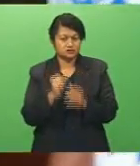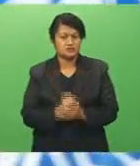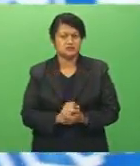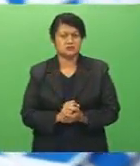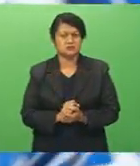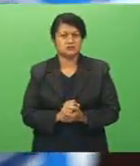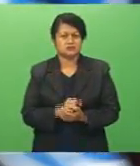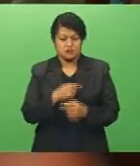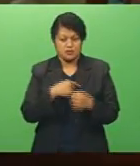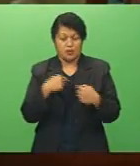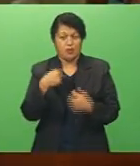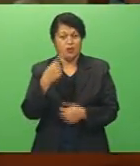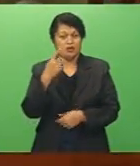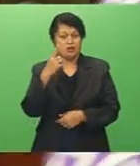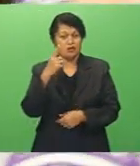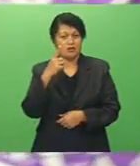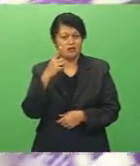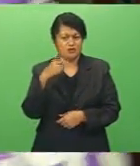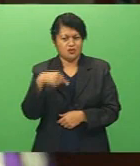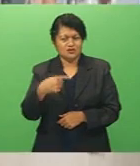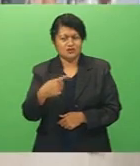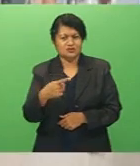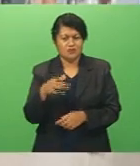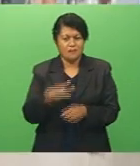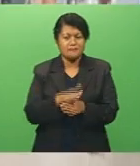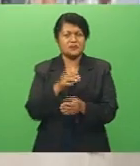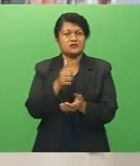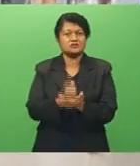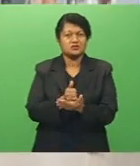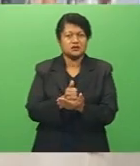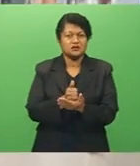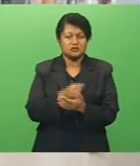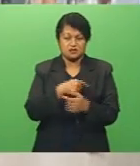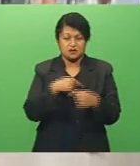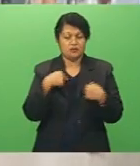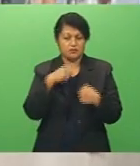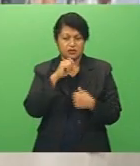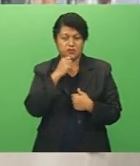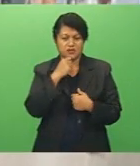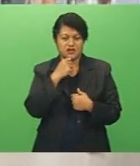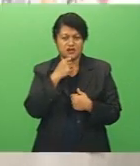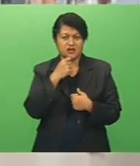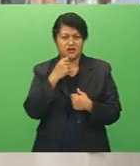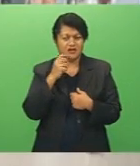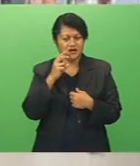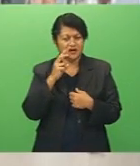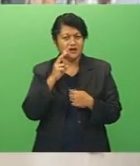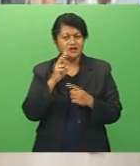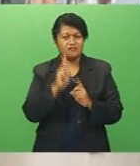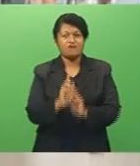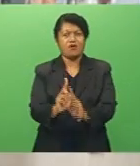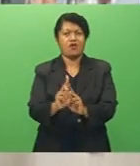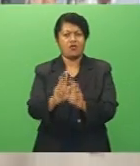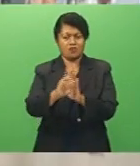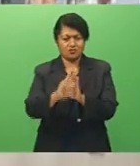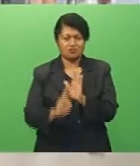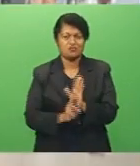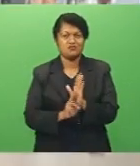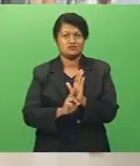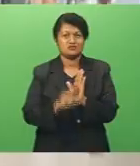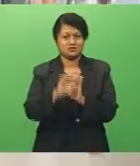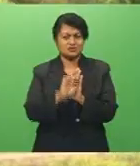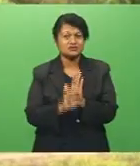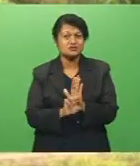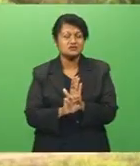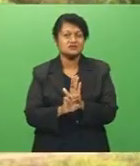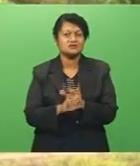we'll continue to ensure going forward that we comply to our constitution and to the Political Parties